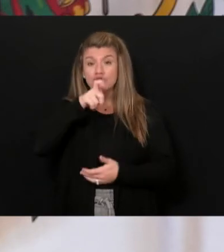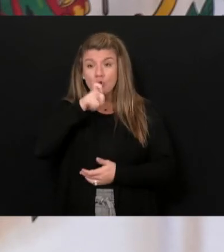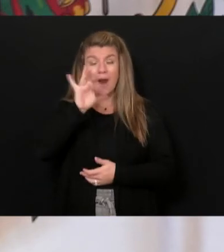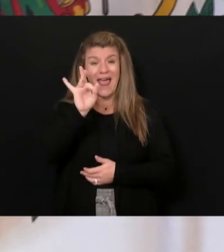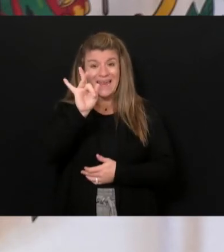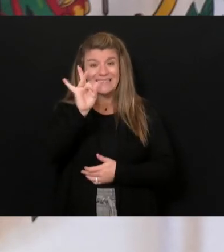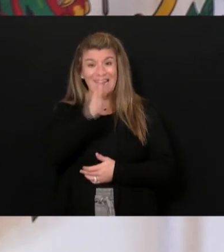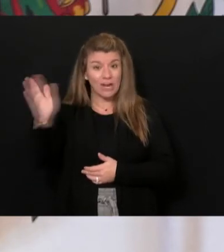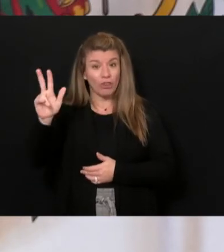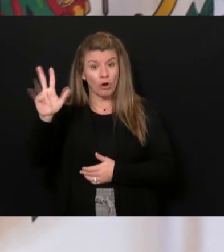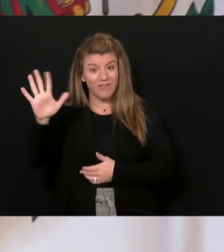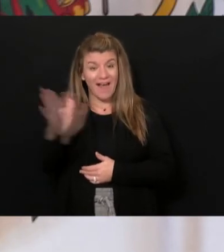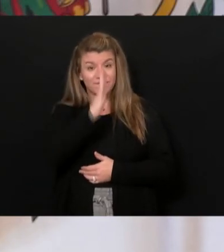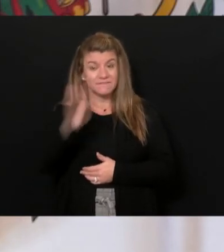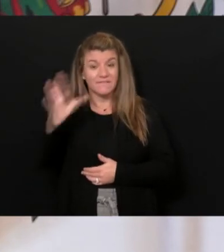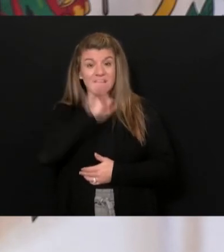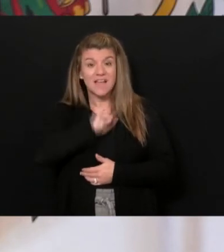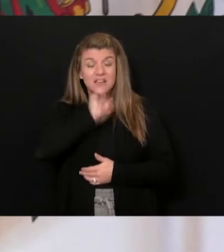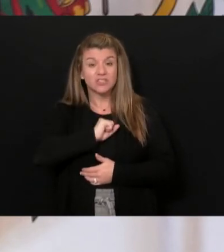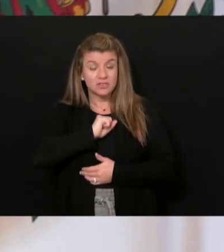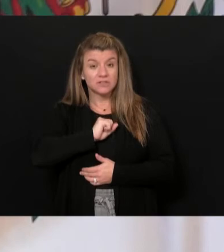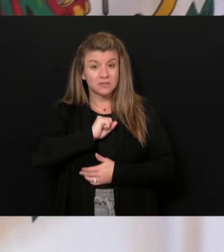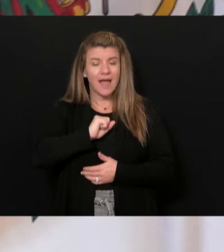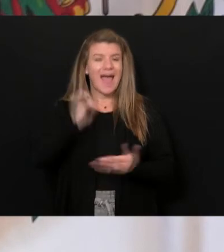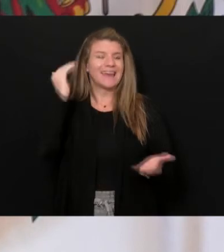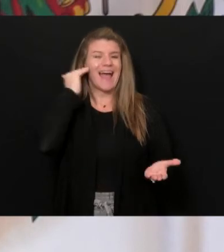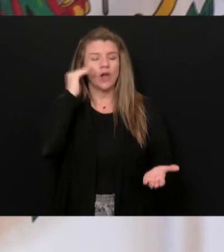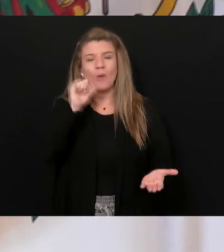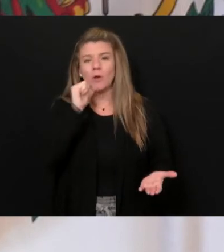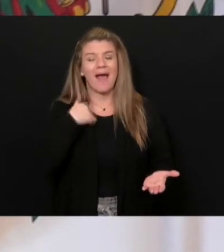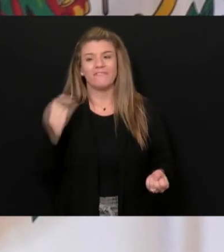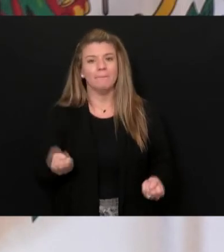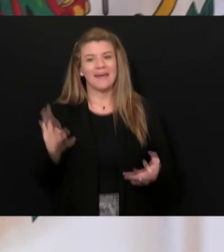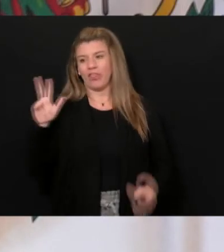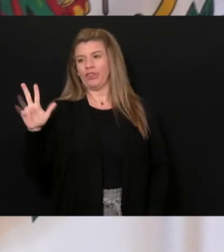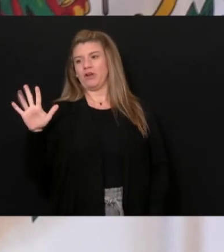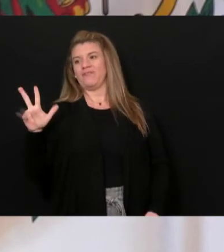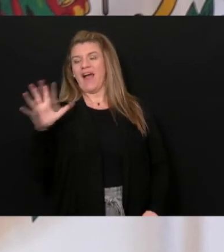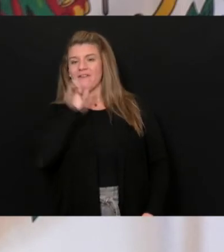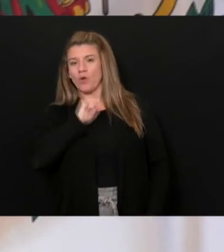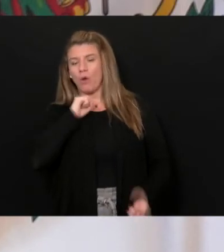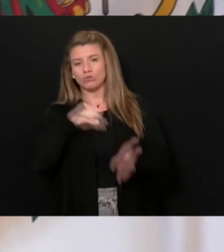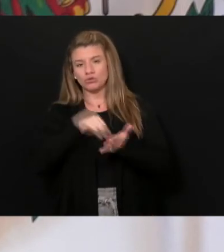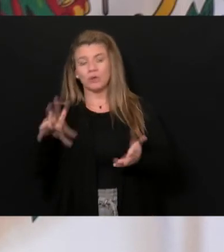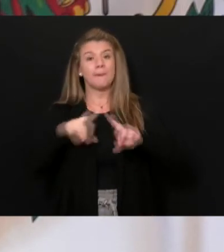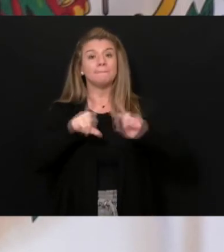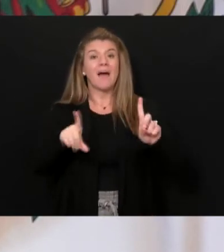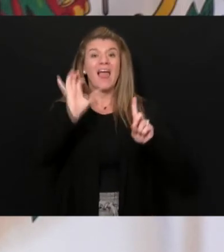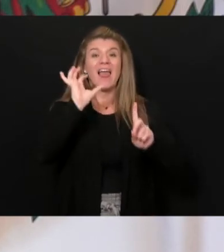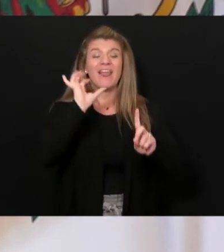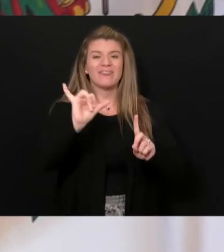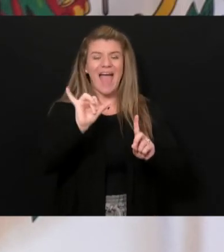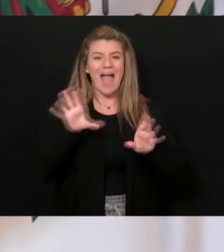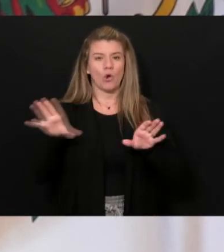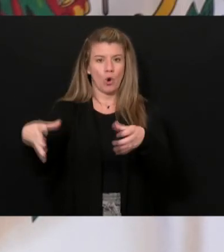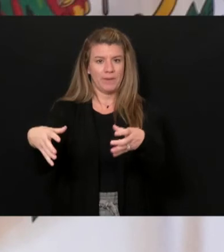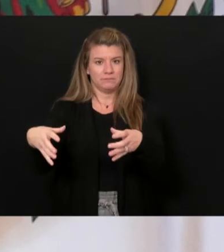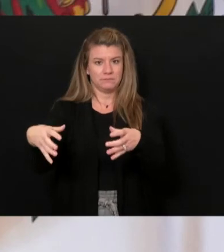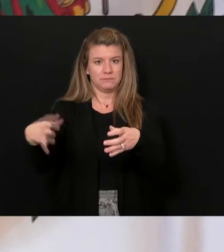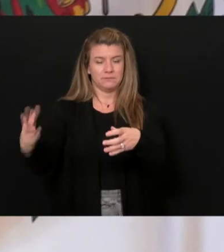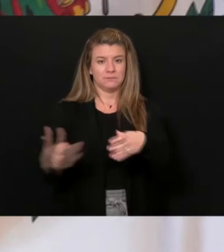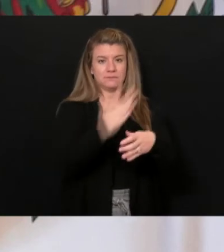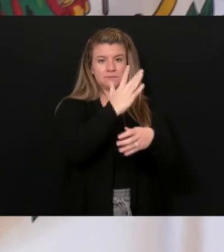18 to 35 years of age, and I know we don't have many students that are 35, but that demographic, that